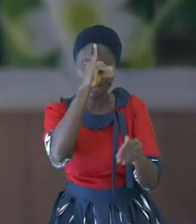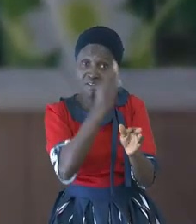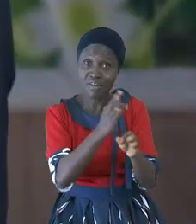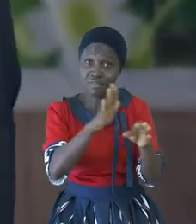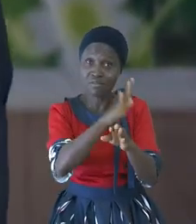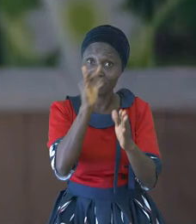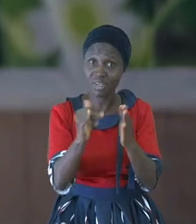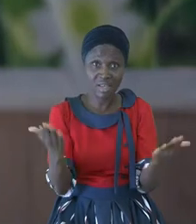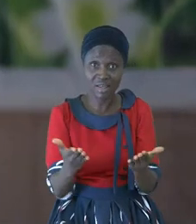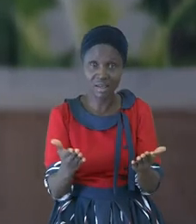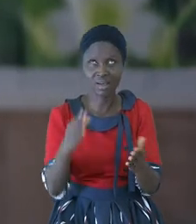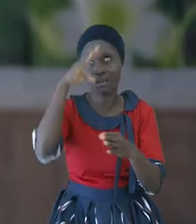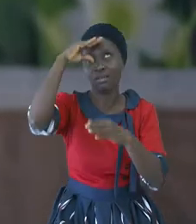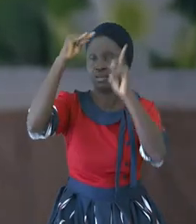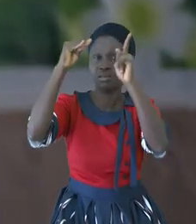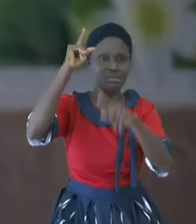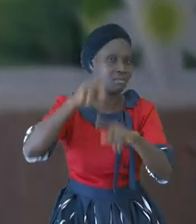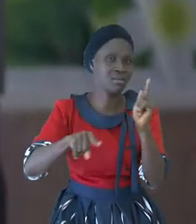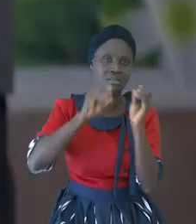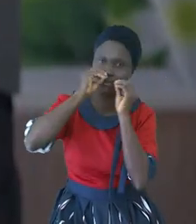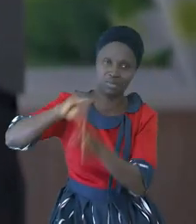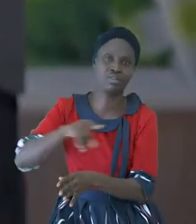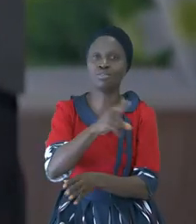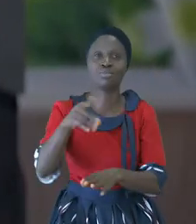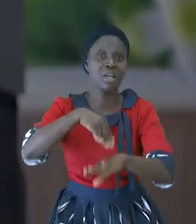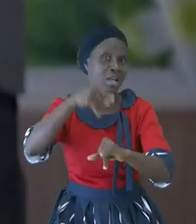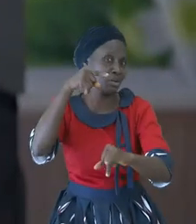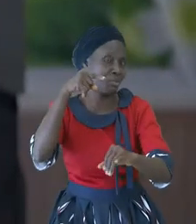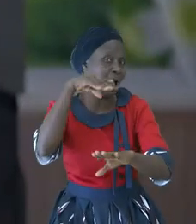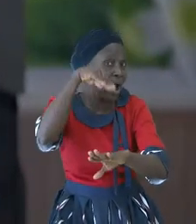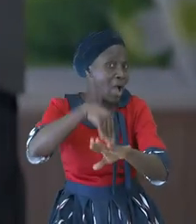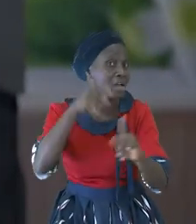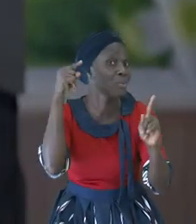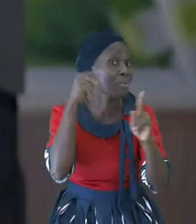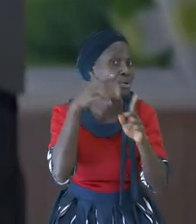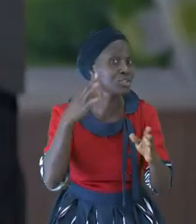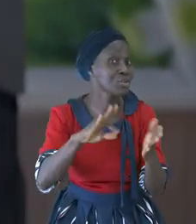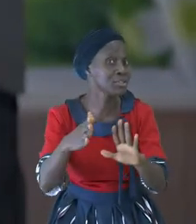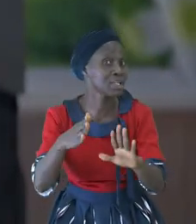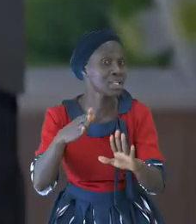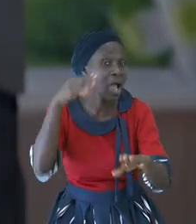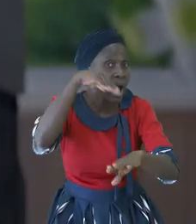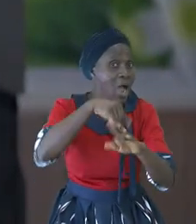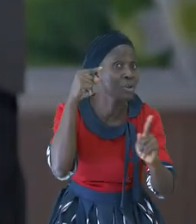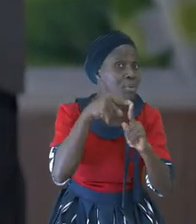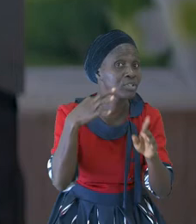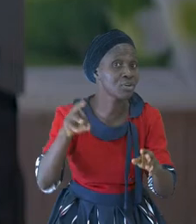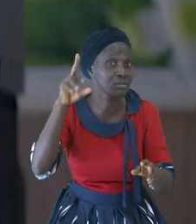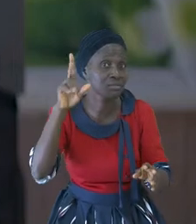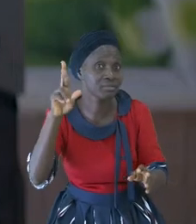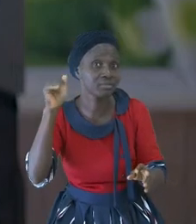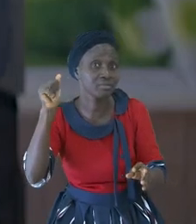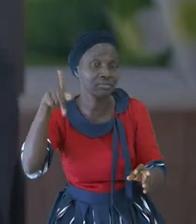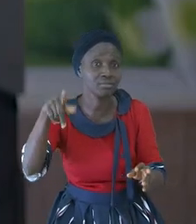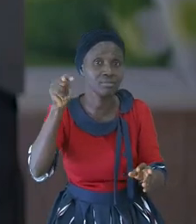abandon you at the point of death, at the point of the rapture. He's going to take you home. Surely, goodness and mercy shall